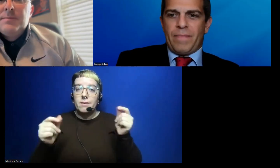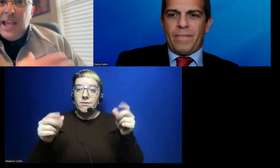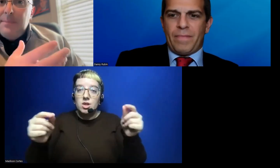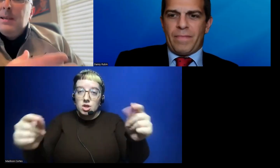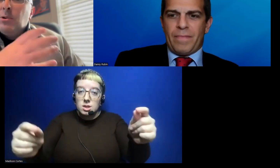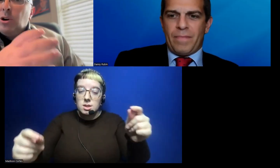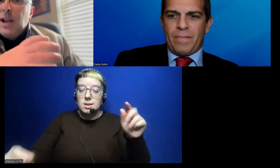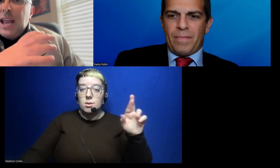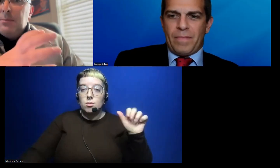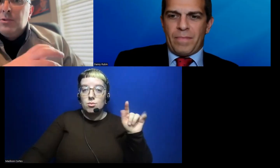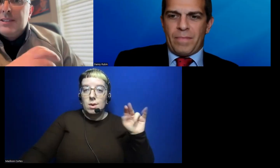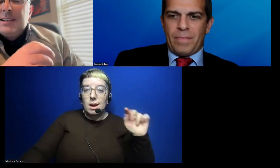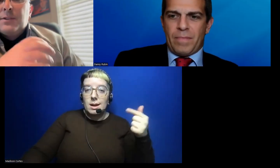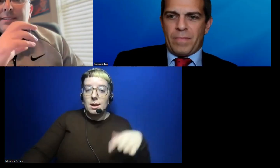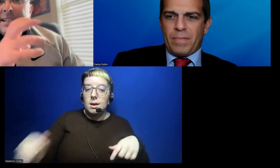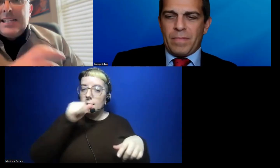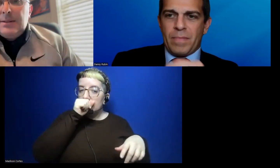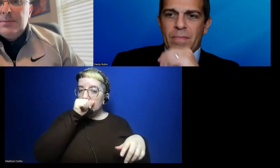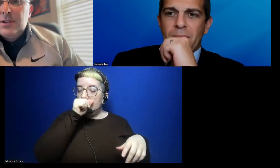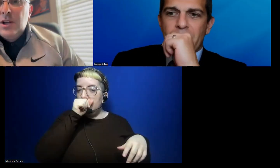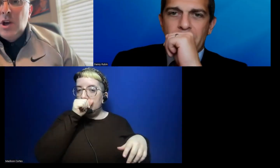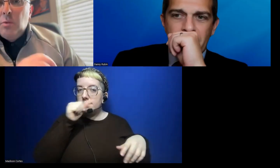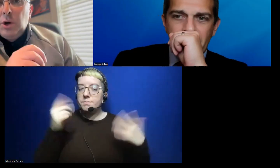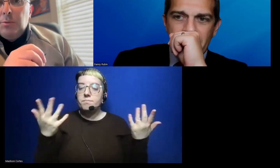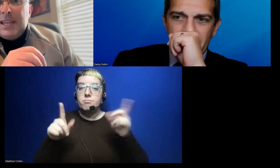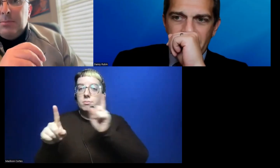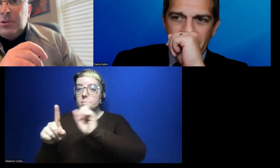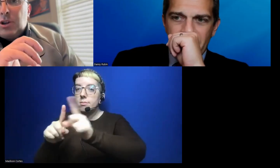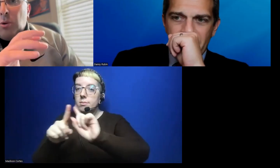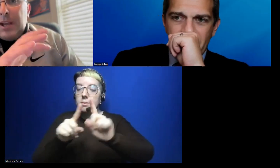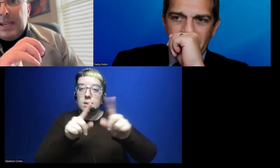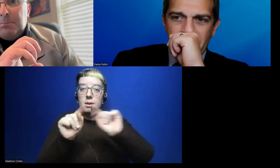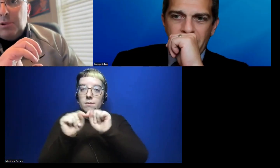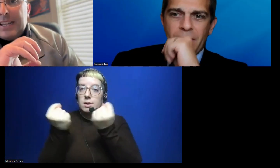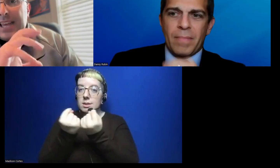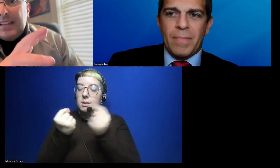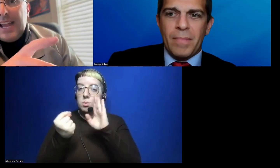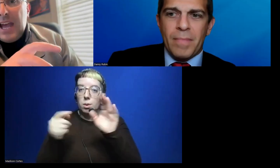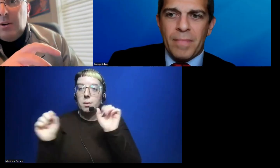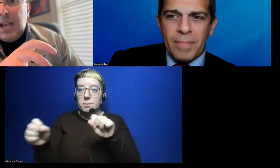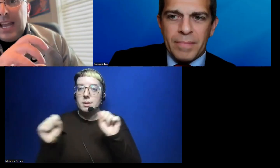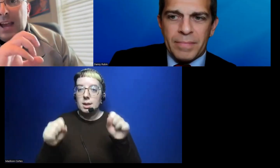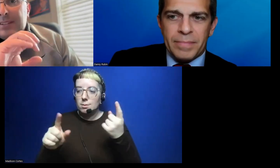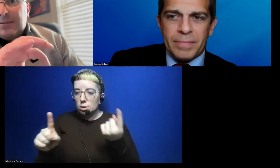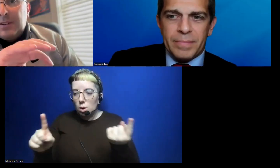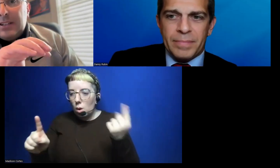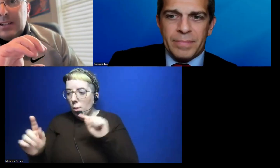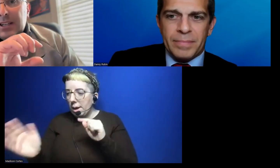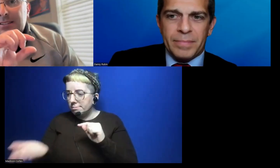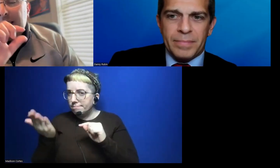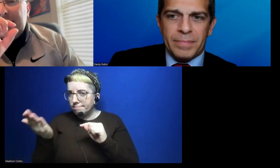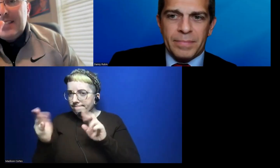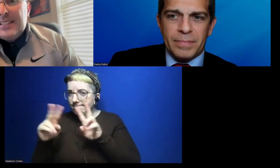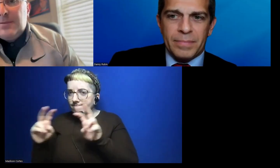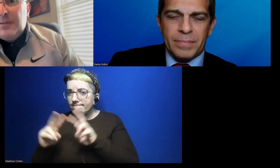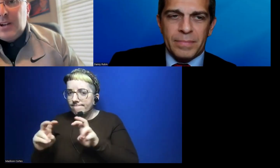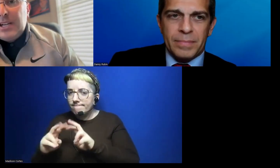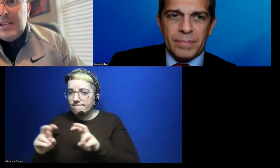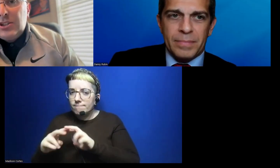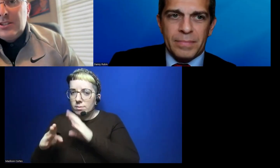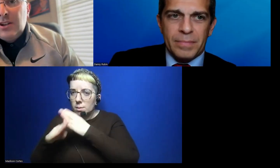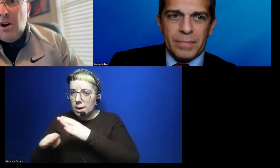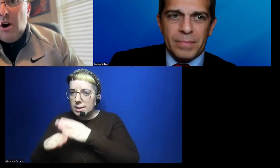Okay. And people are able, different teams will be able to go in and break that down and have different, slightly